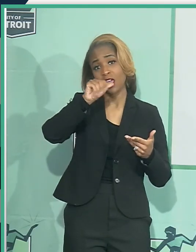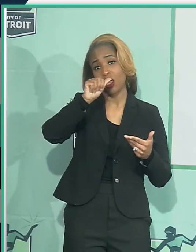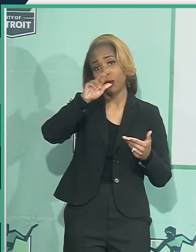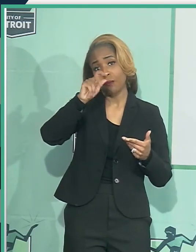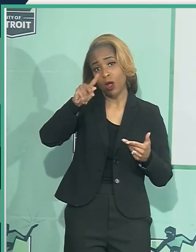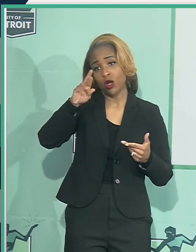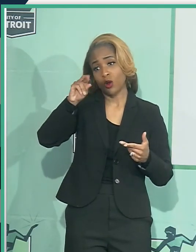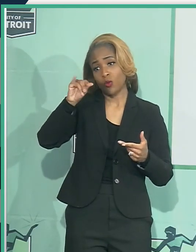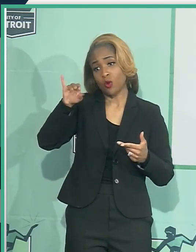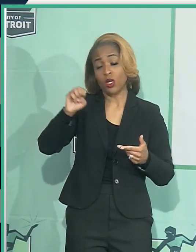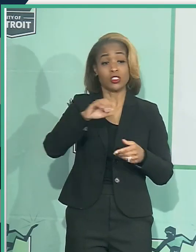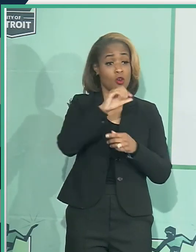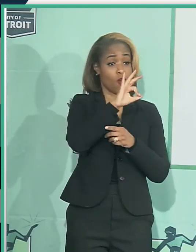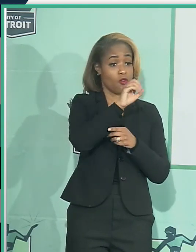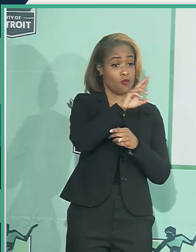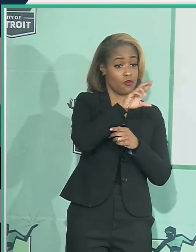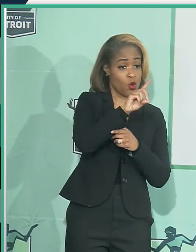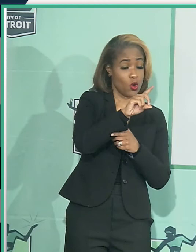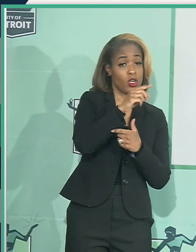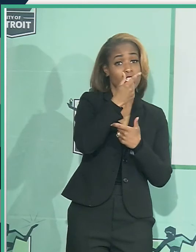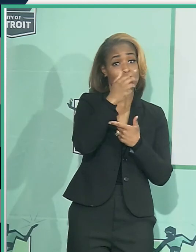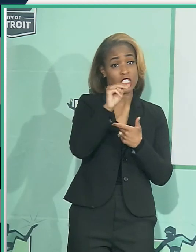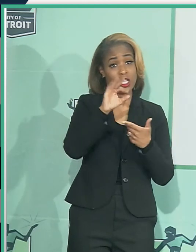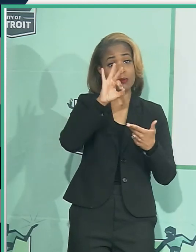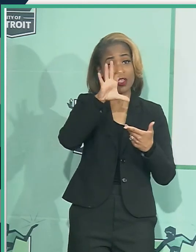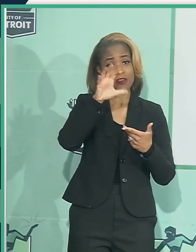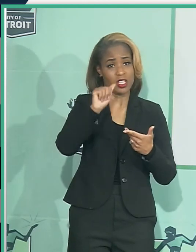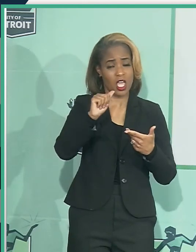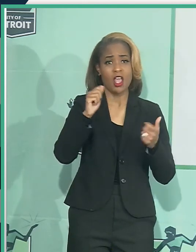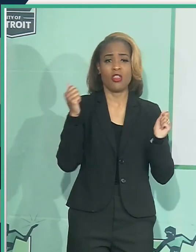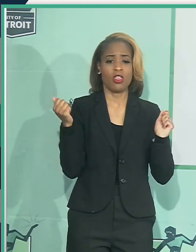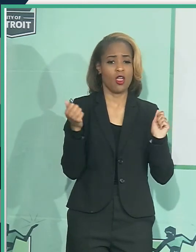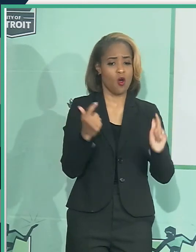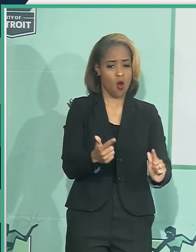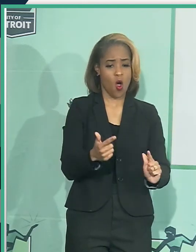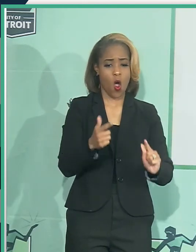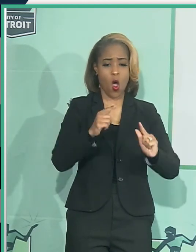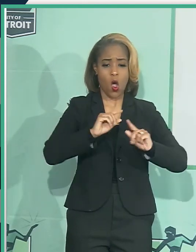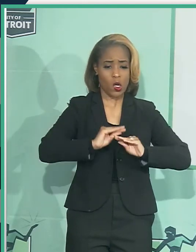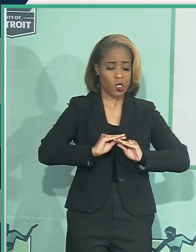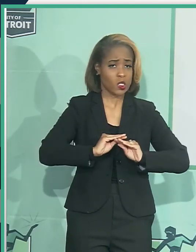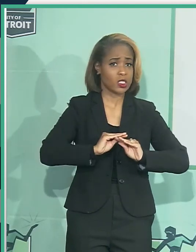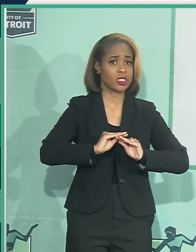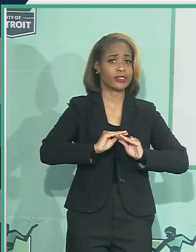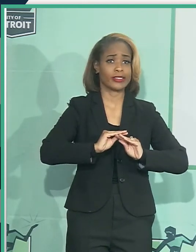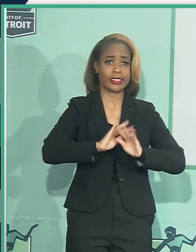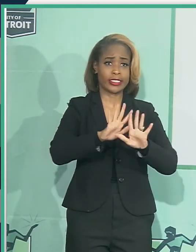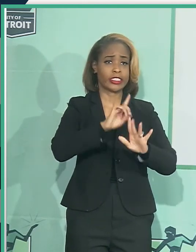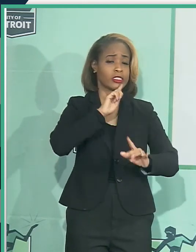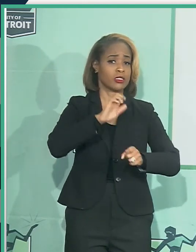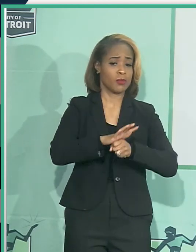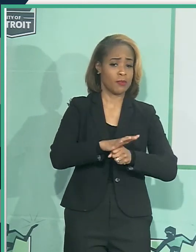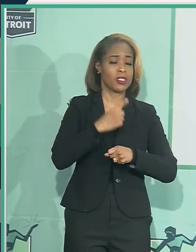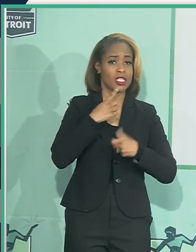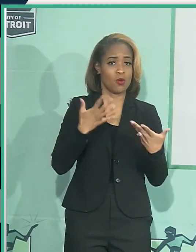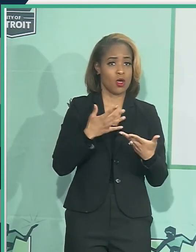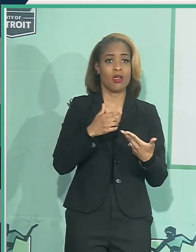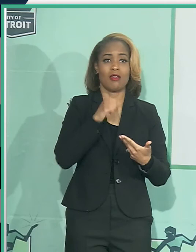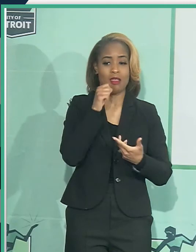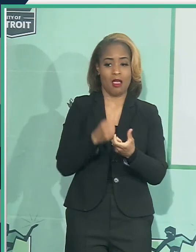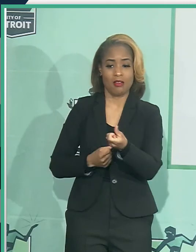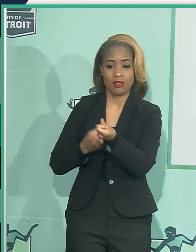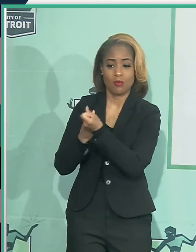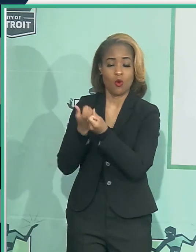GM, and FCA have all made an absolutely solid commitment that they will not be